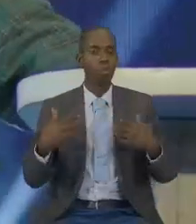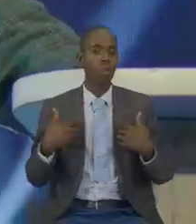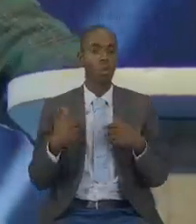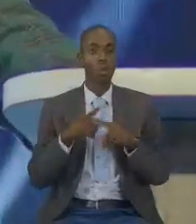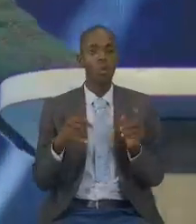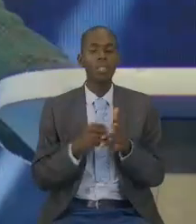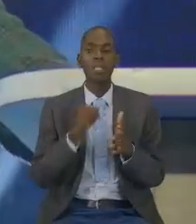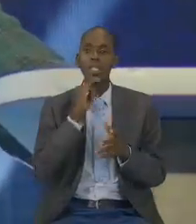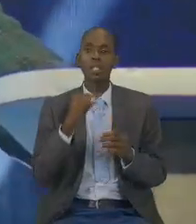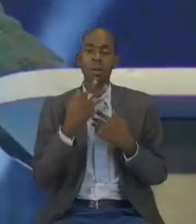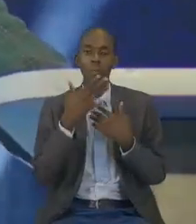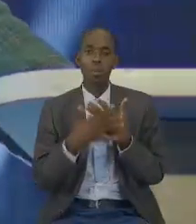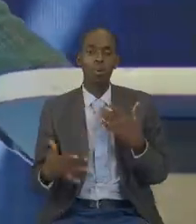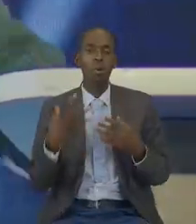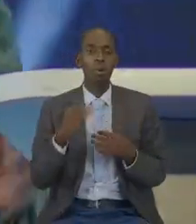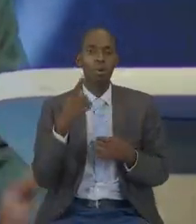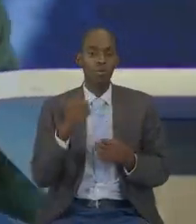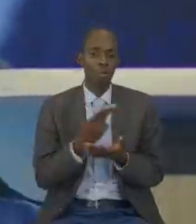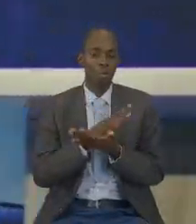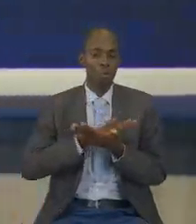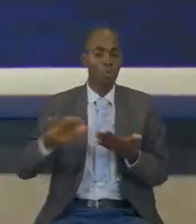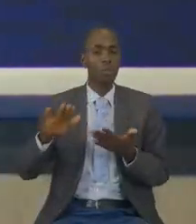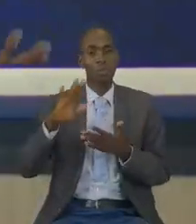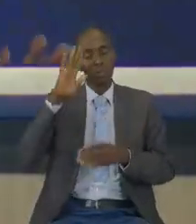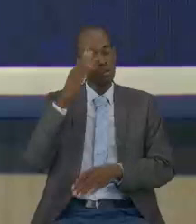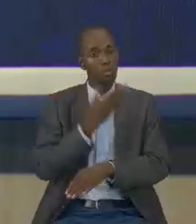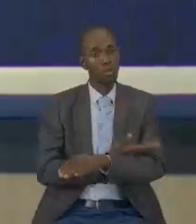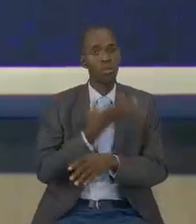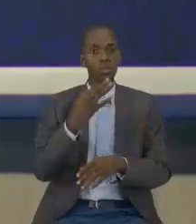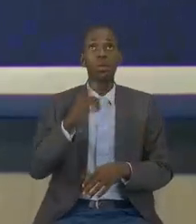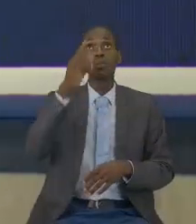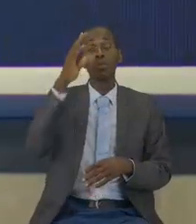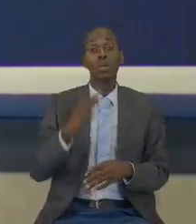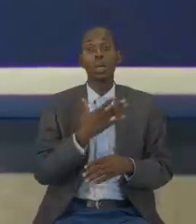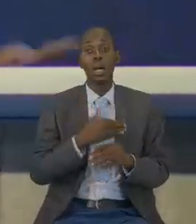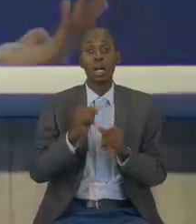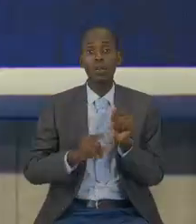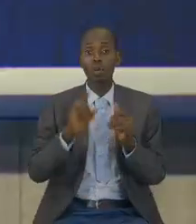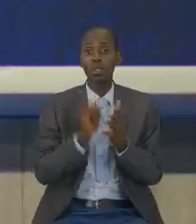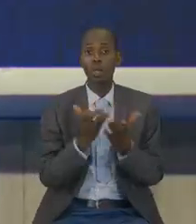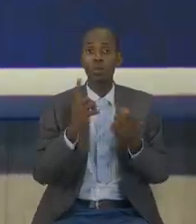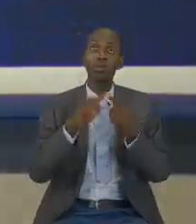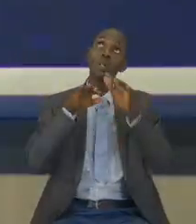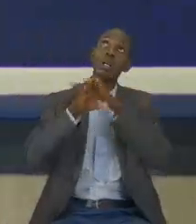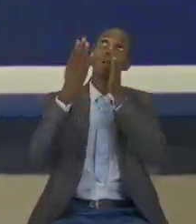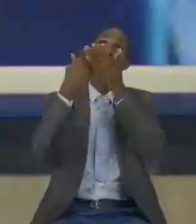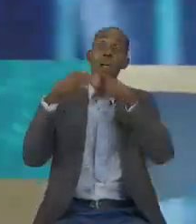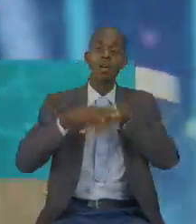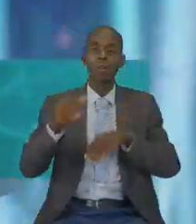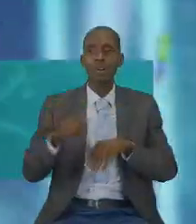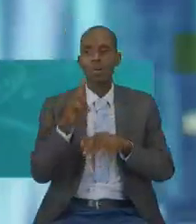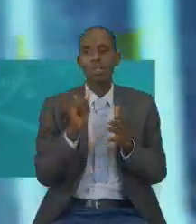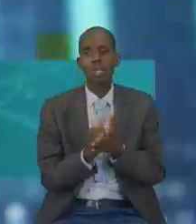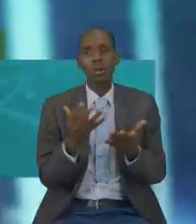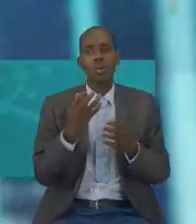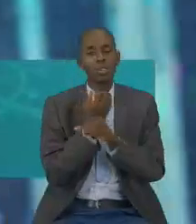the only begotten Son of the Lord. And everyone wanting to get to heaven, everyone wanting salvation, can